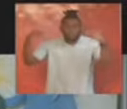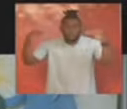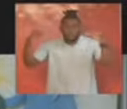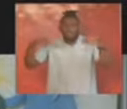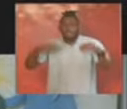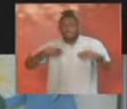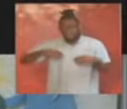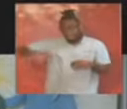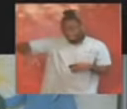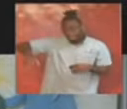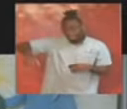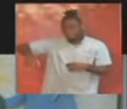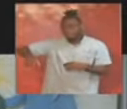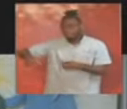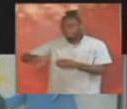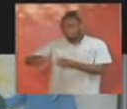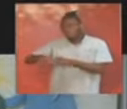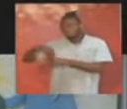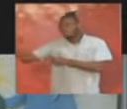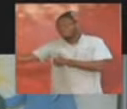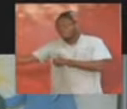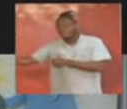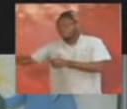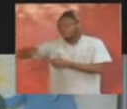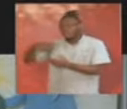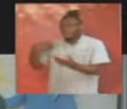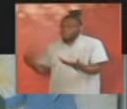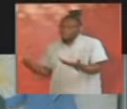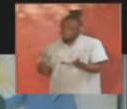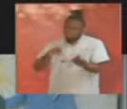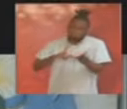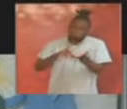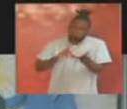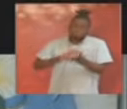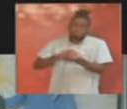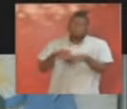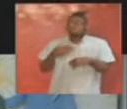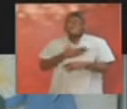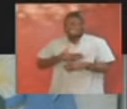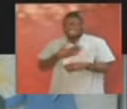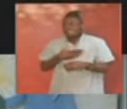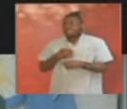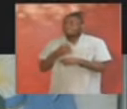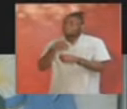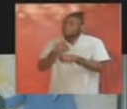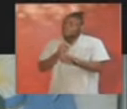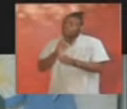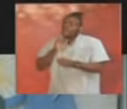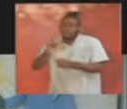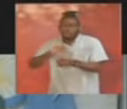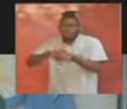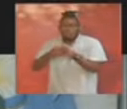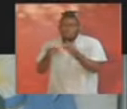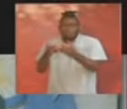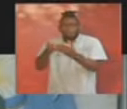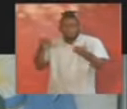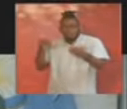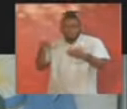they definitely have hand sanitizers inside. So please ensure to practice the public